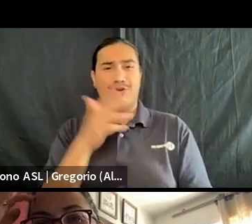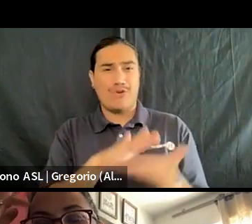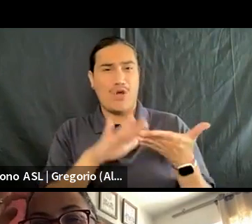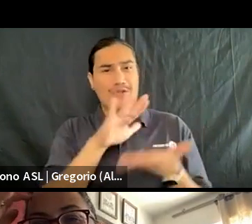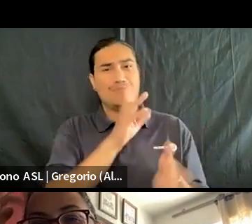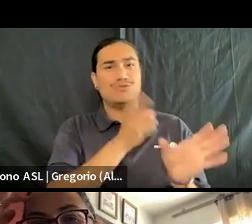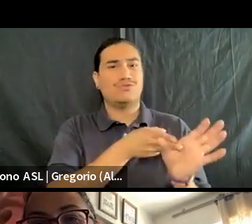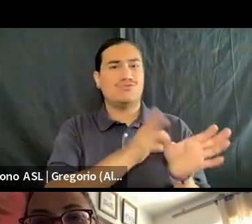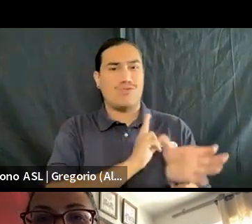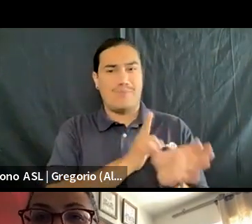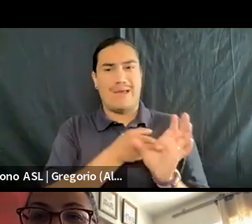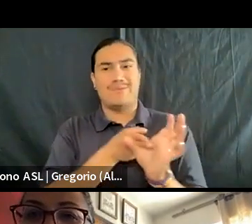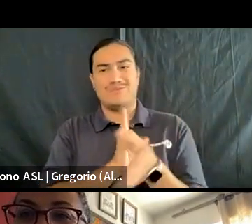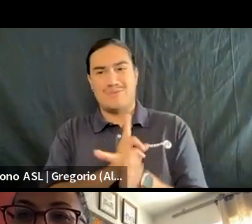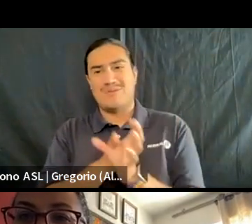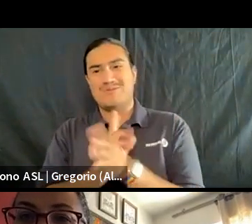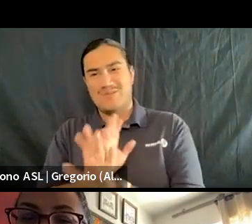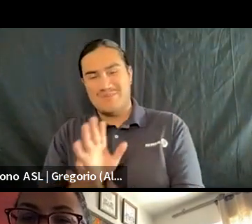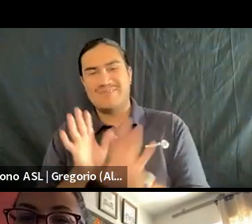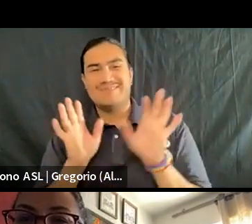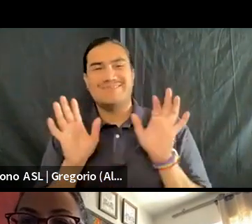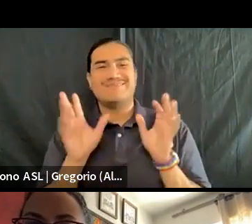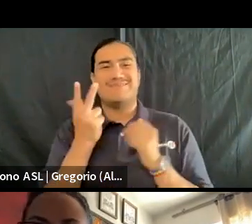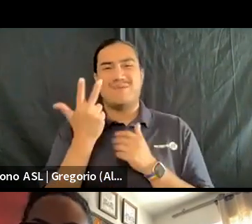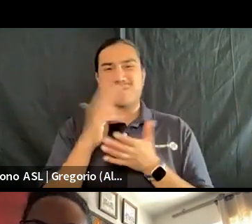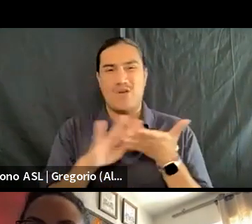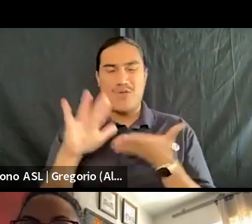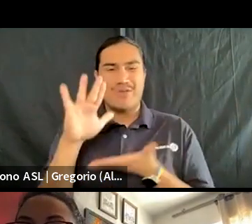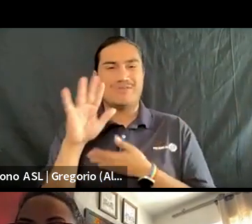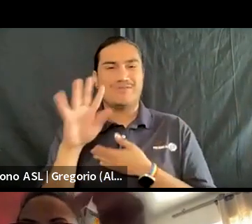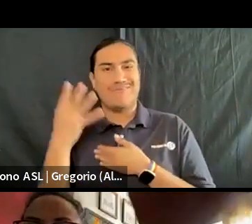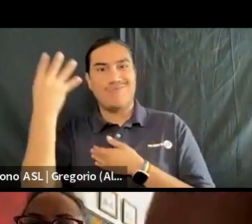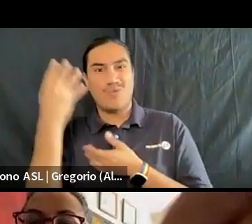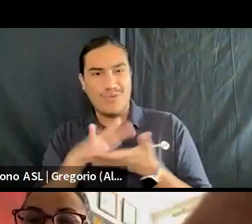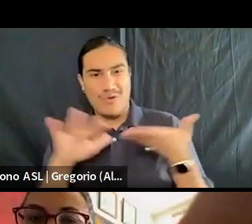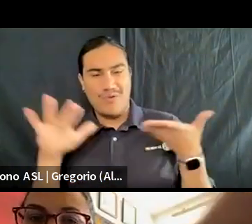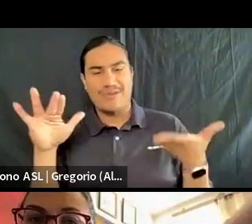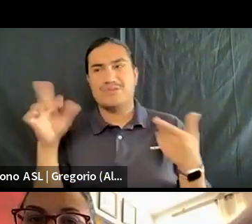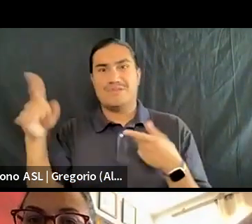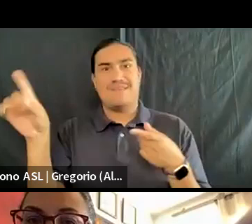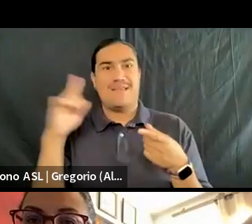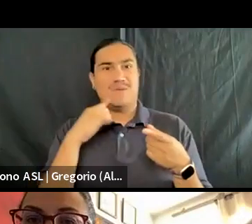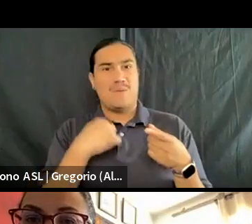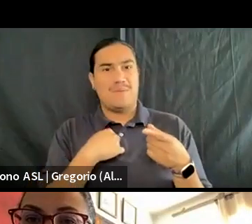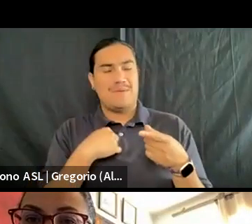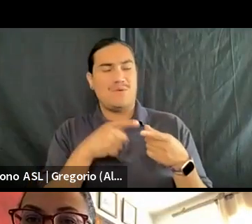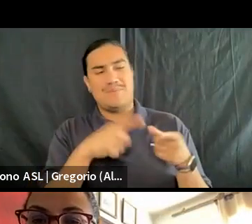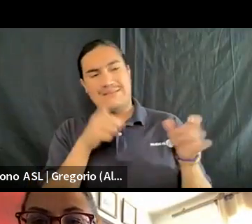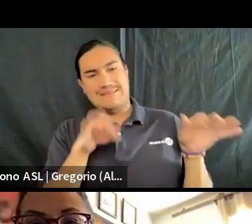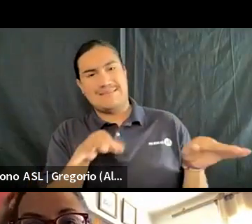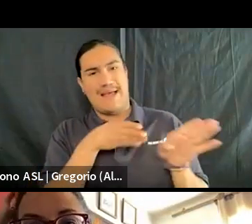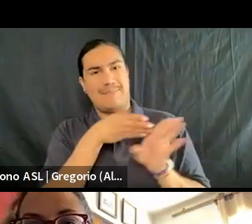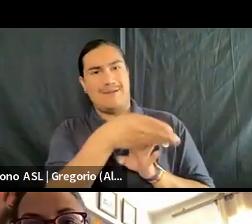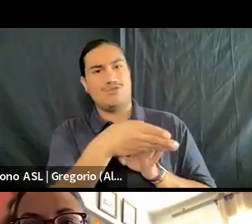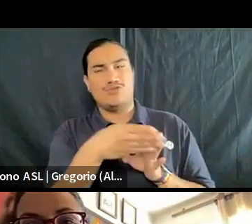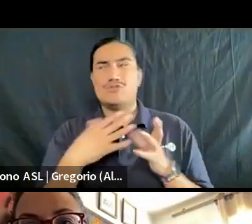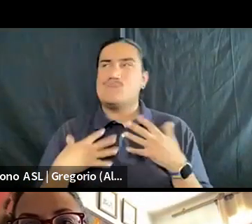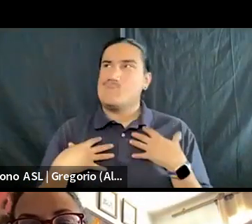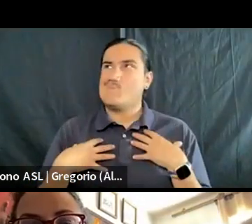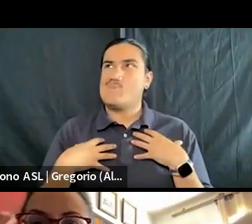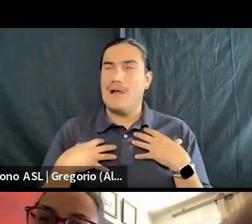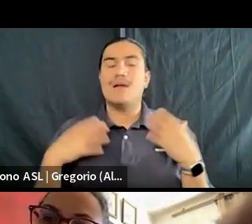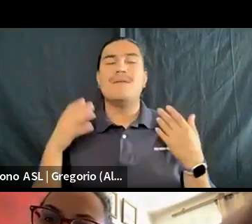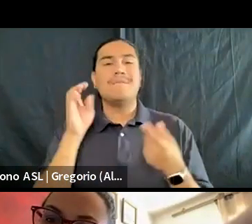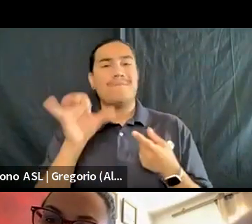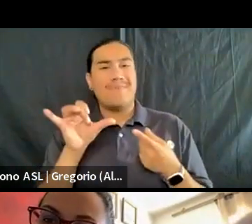out from all these three colleges already, my fourth college, they told me you have to declare a major. And at